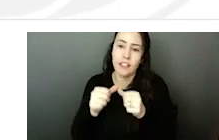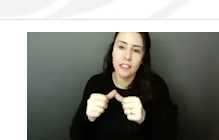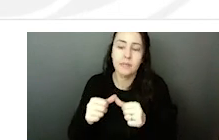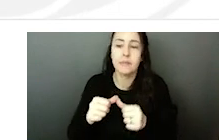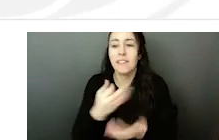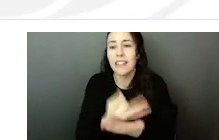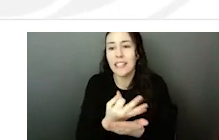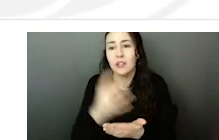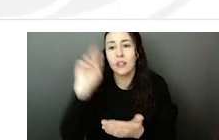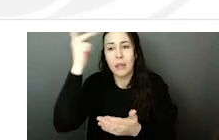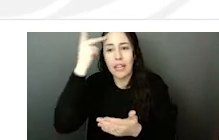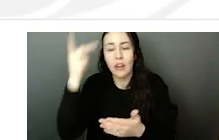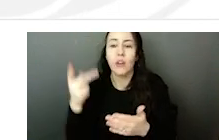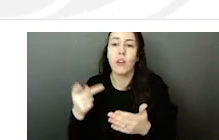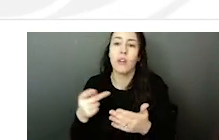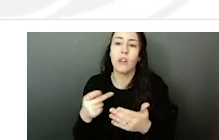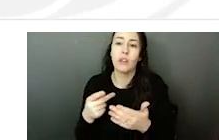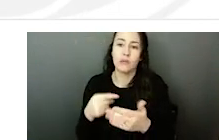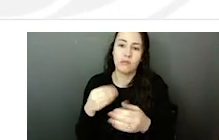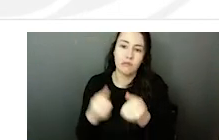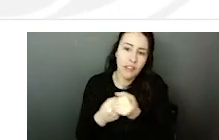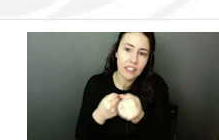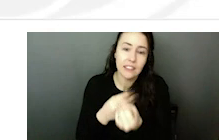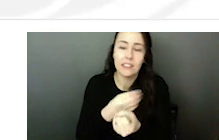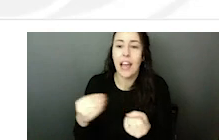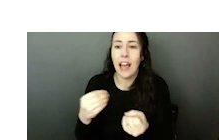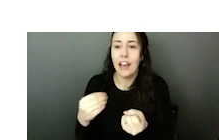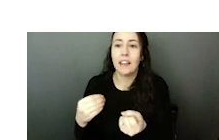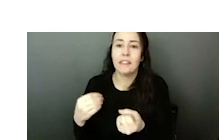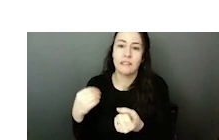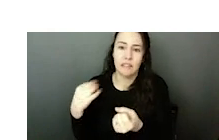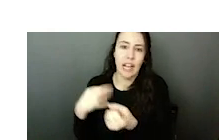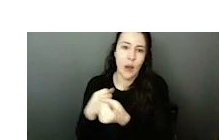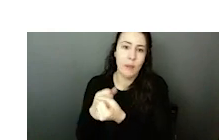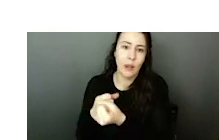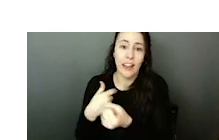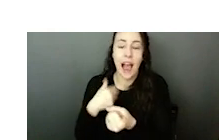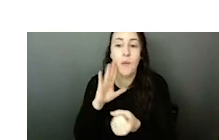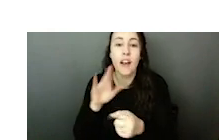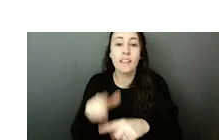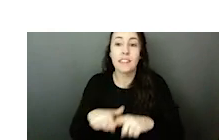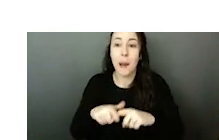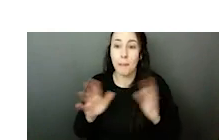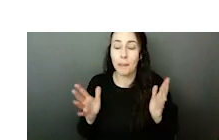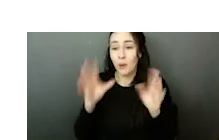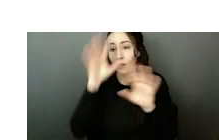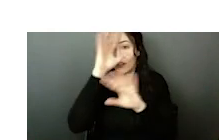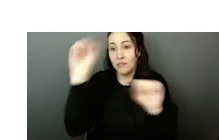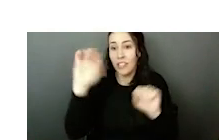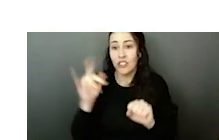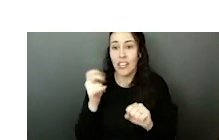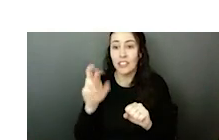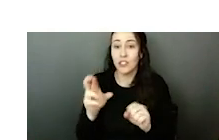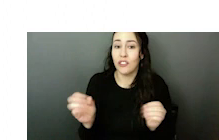and accountability for students. I'm going to stop there and just simply say the Chancellor's office is here to support you and serve you. You're